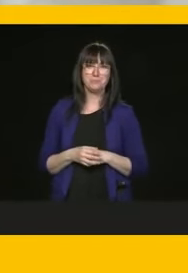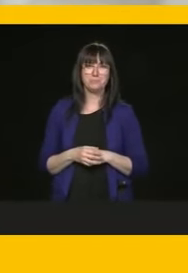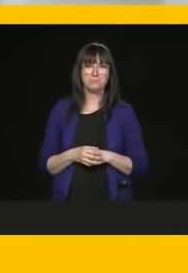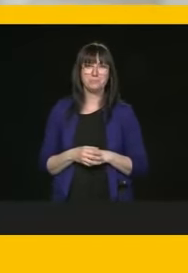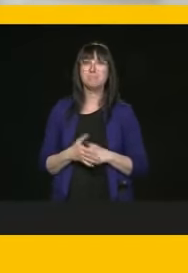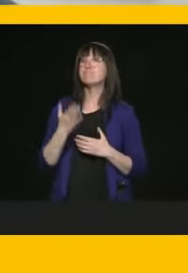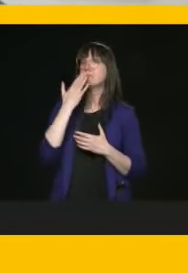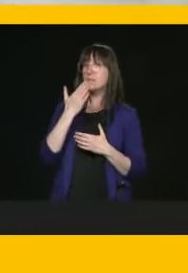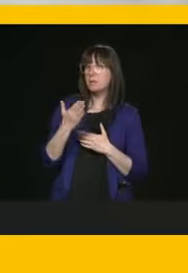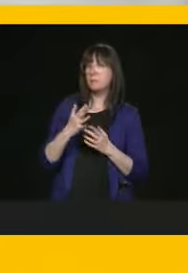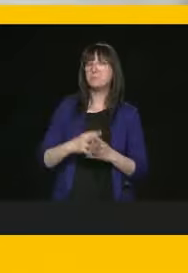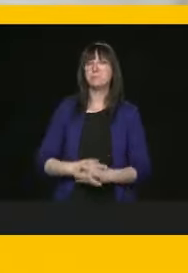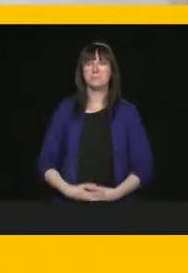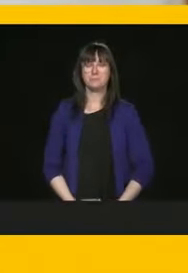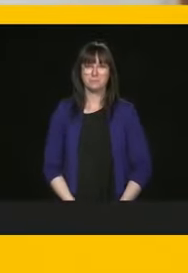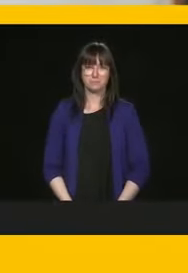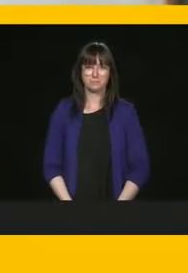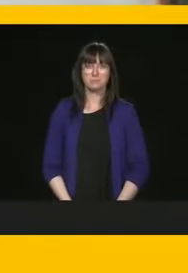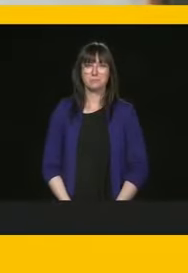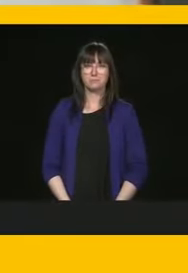Merci tout le monde.